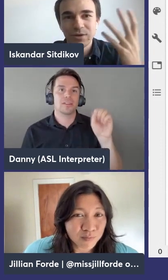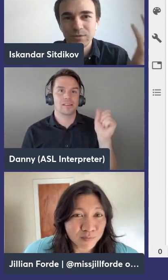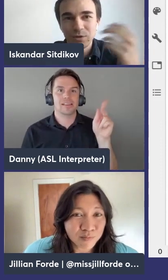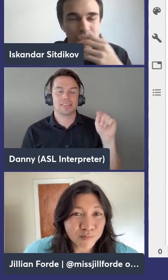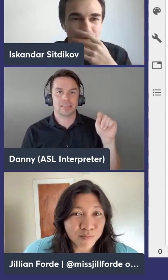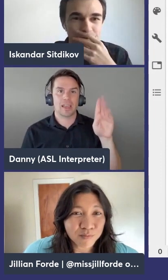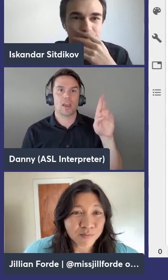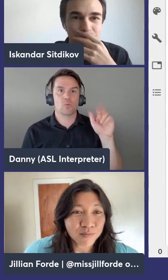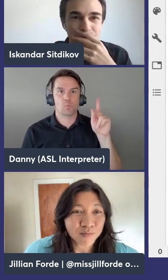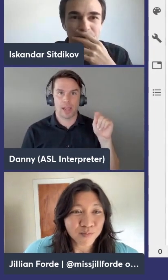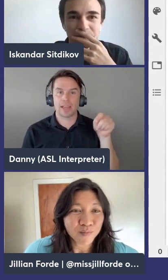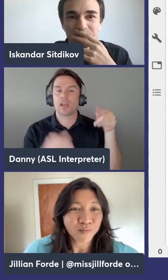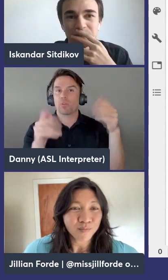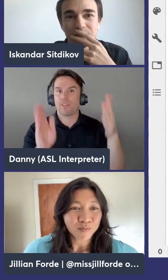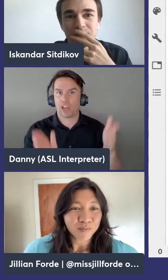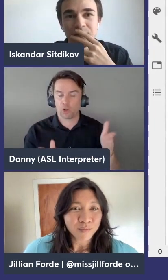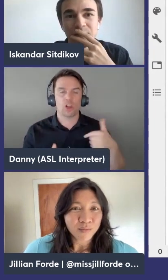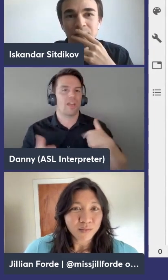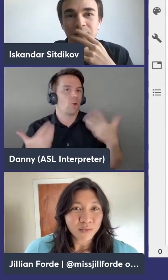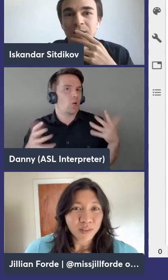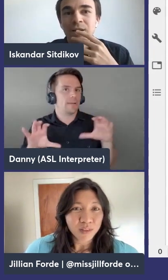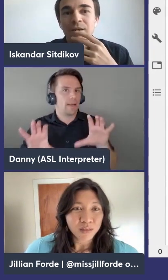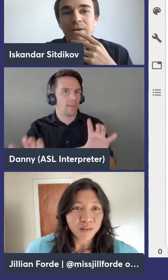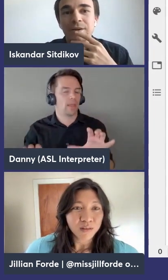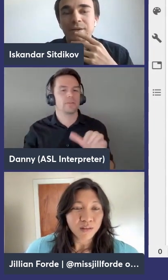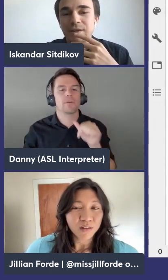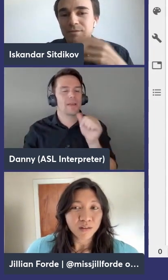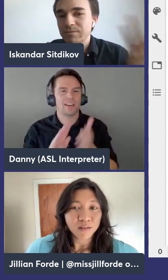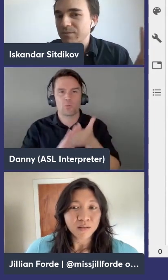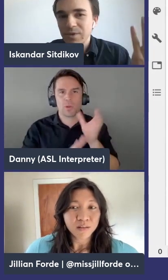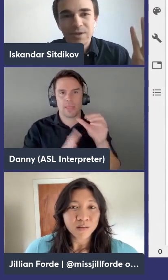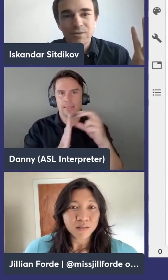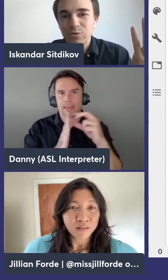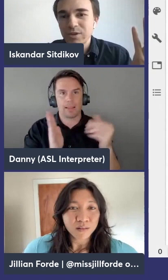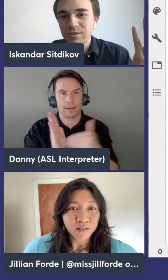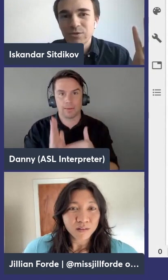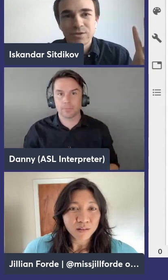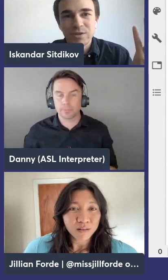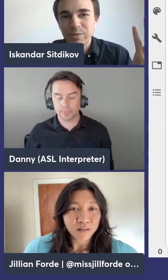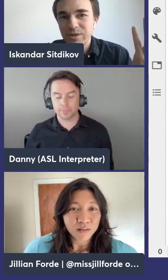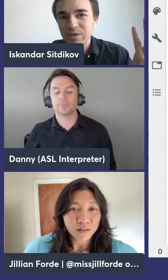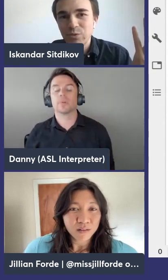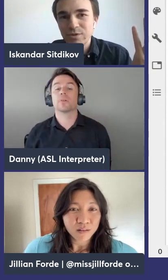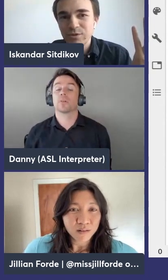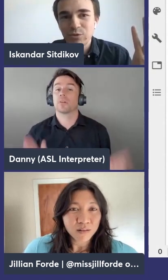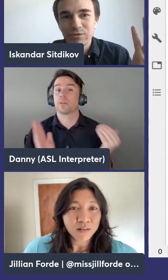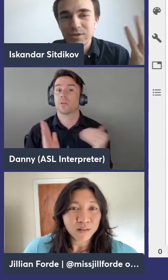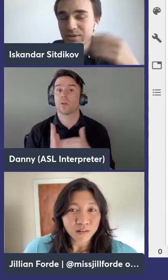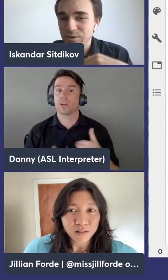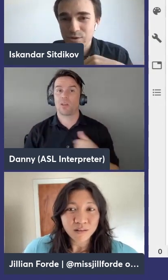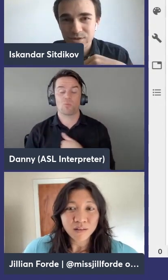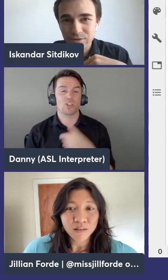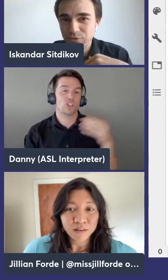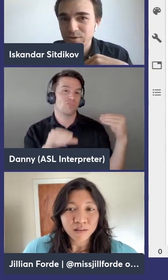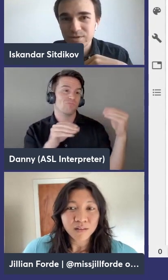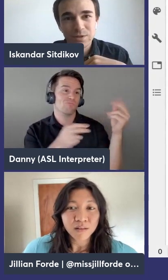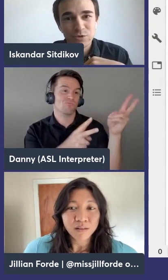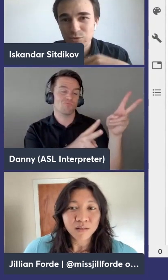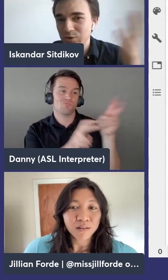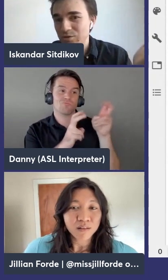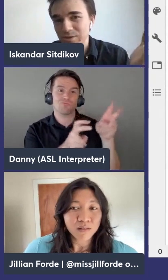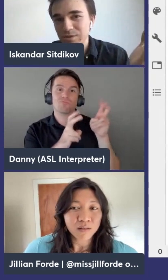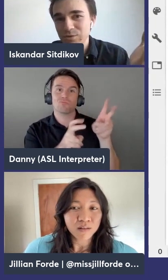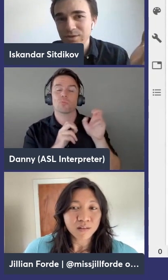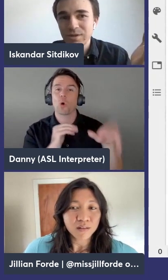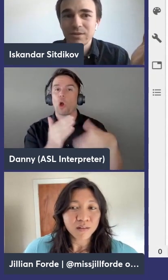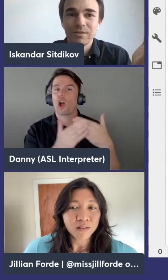this, so I will not rerun this cell. Again, we just simply importing all of the necessary stuff for this demo,